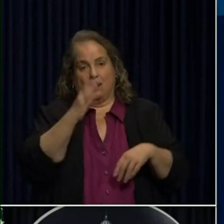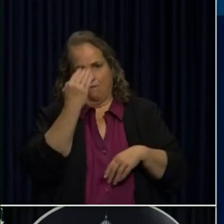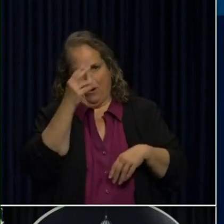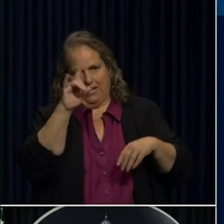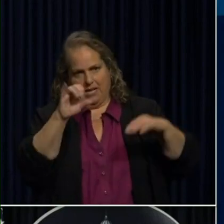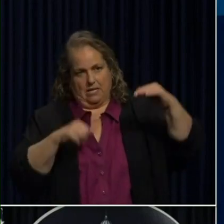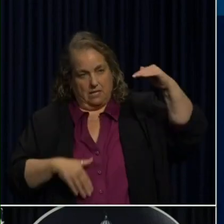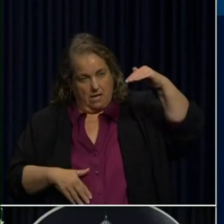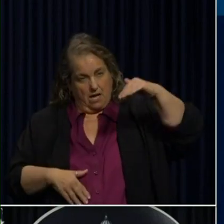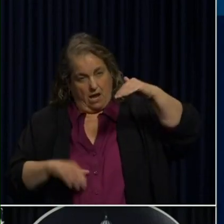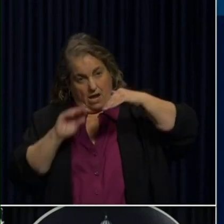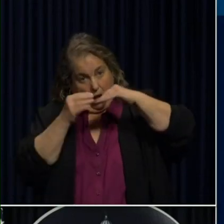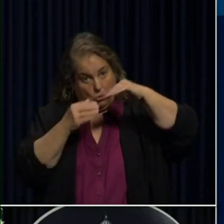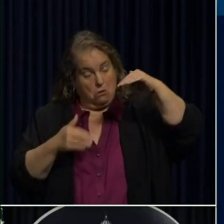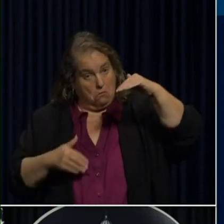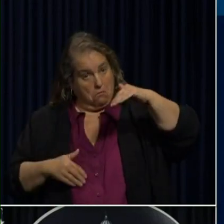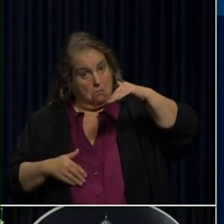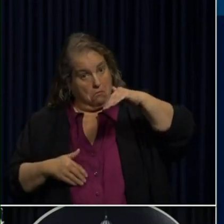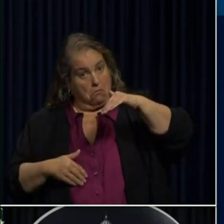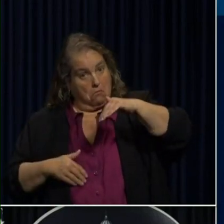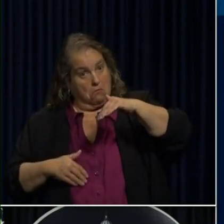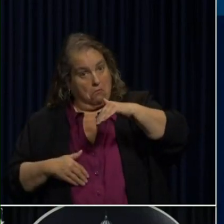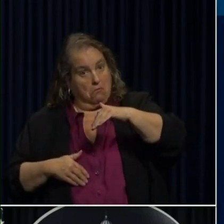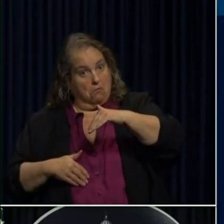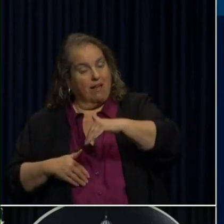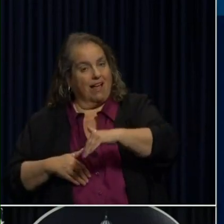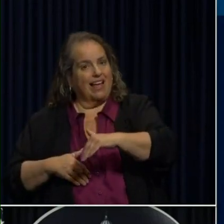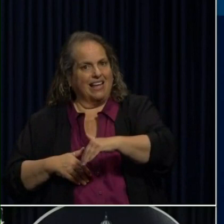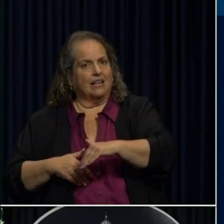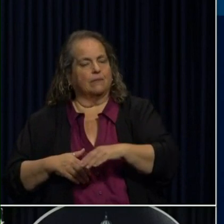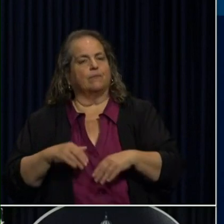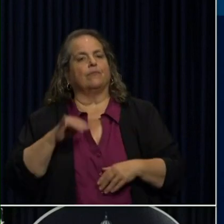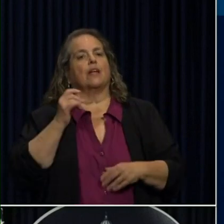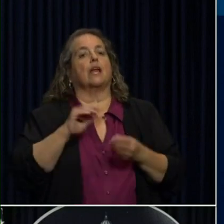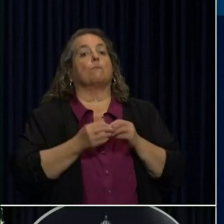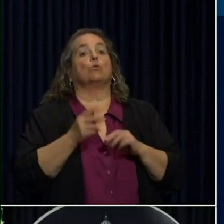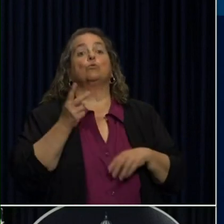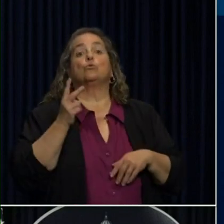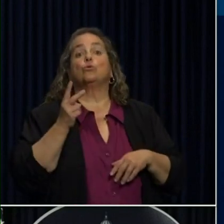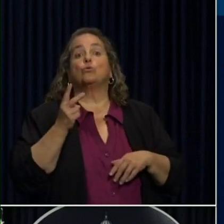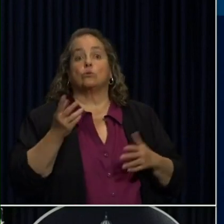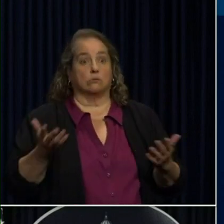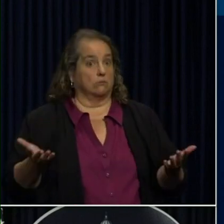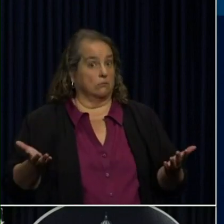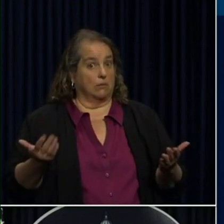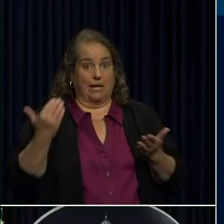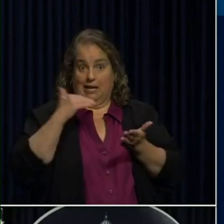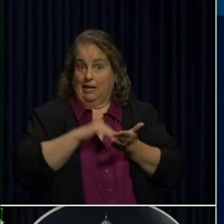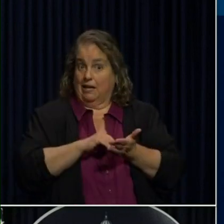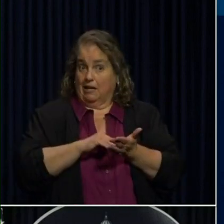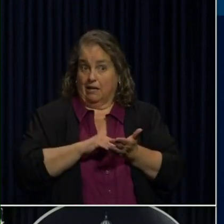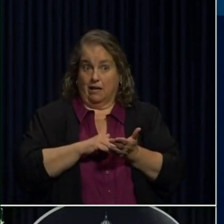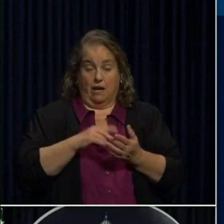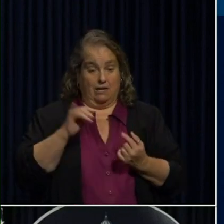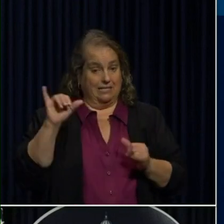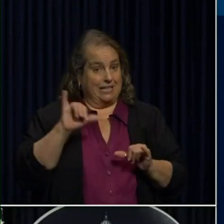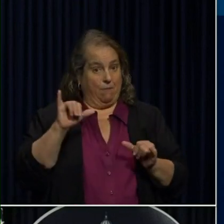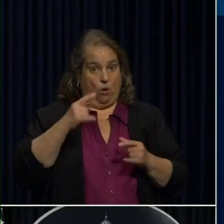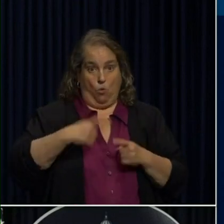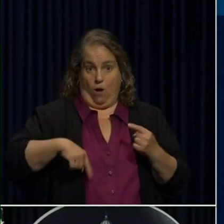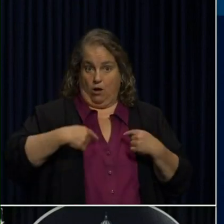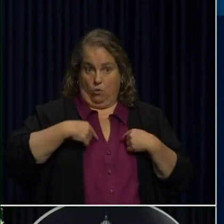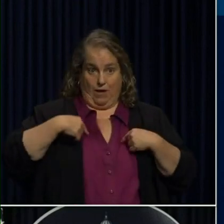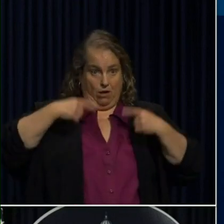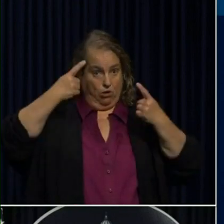it's not a just day-to-day variation, but a real trend. Okay, number 2, and again, this is coming as where we were. It's also